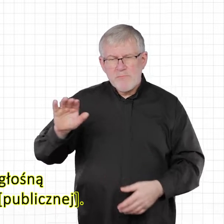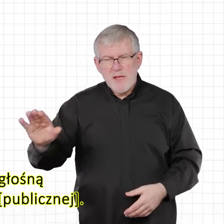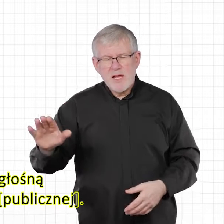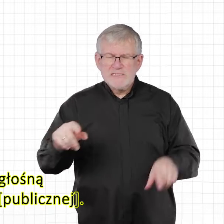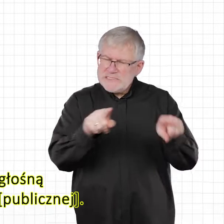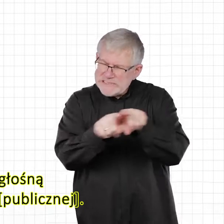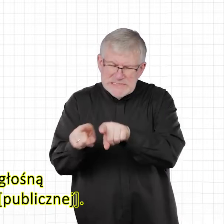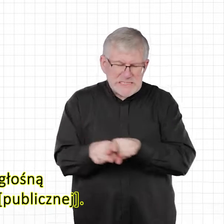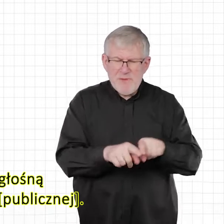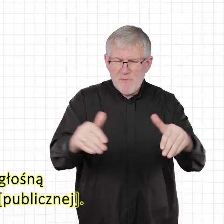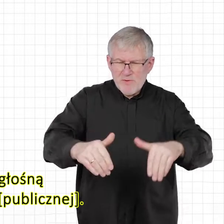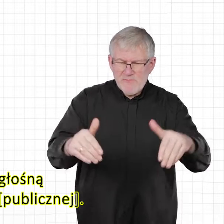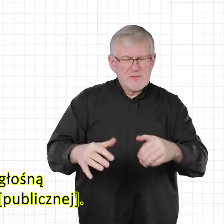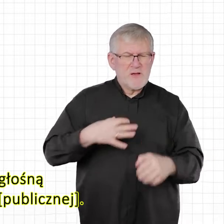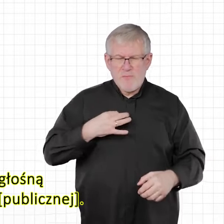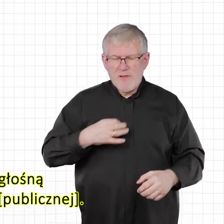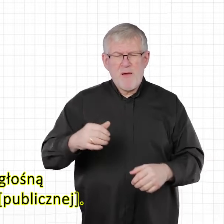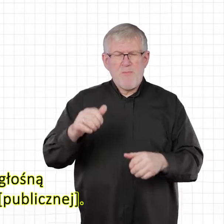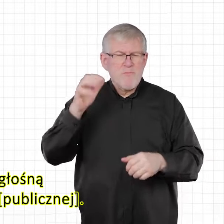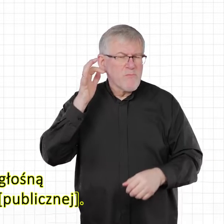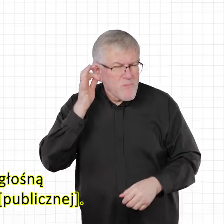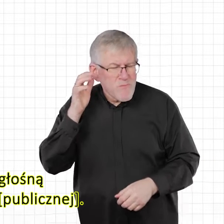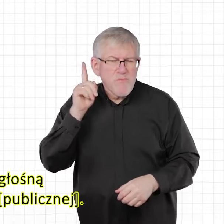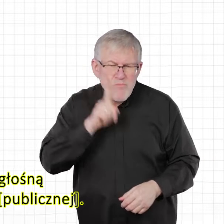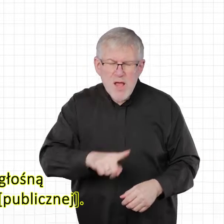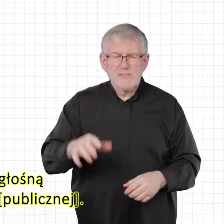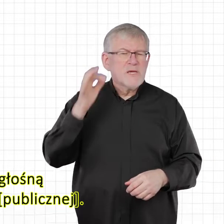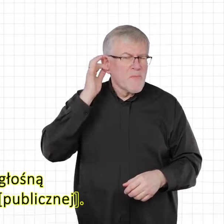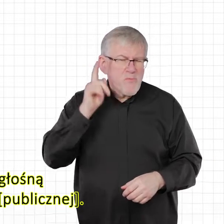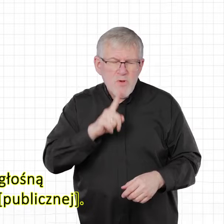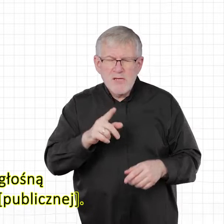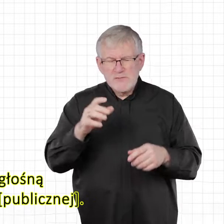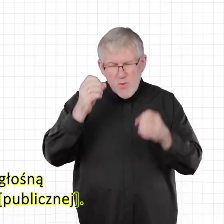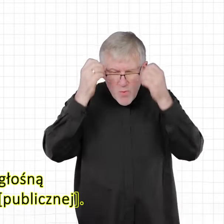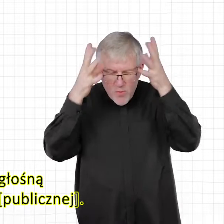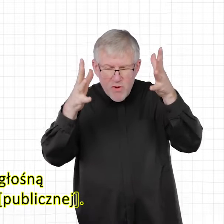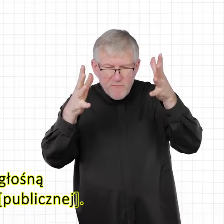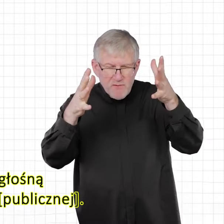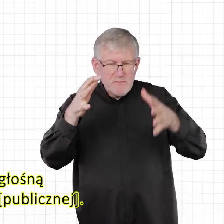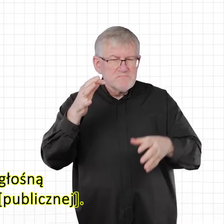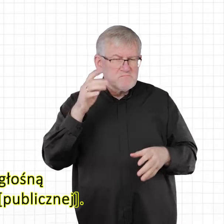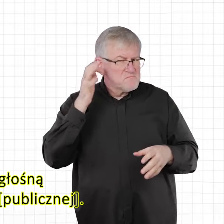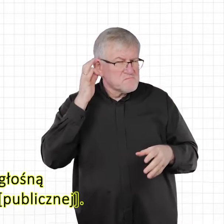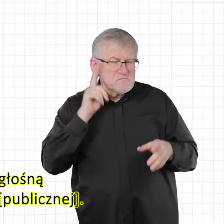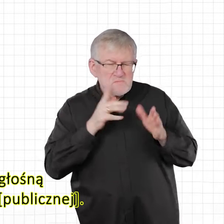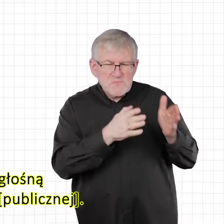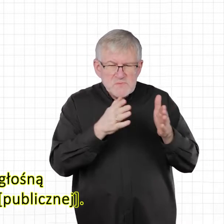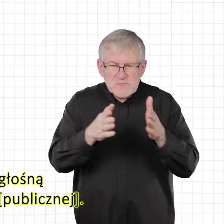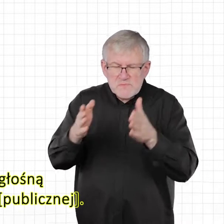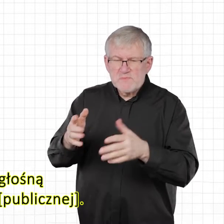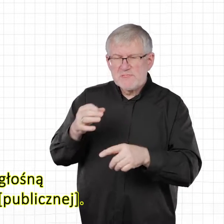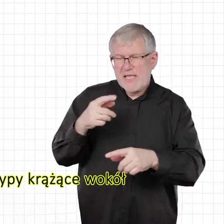are teaching them to be courageous, loud, taking power,